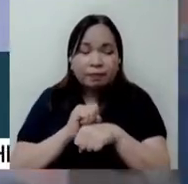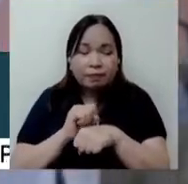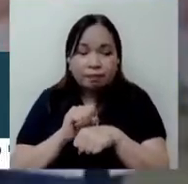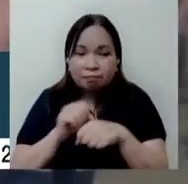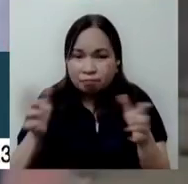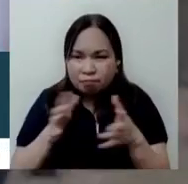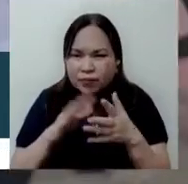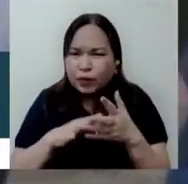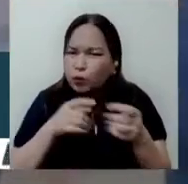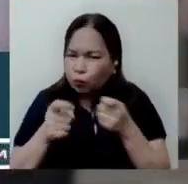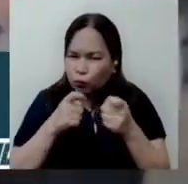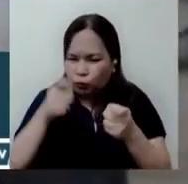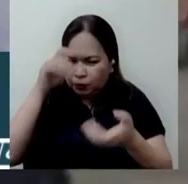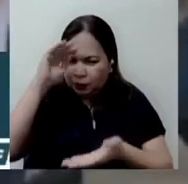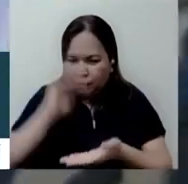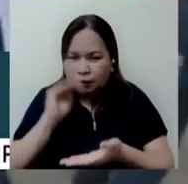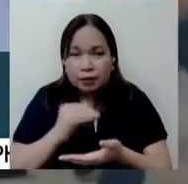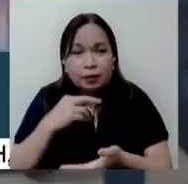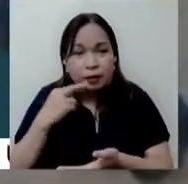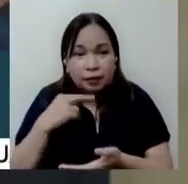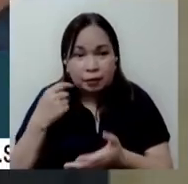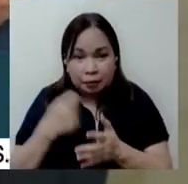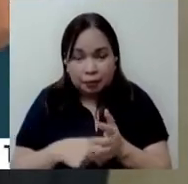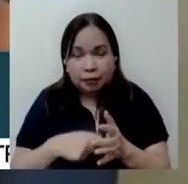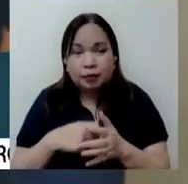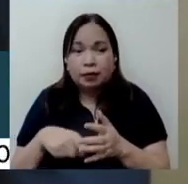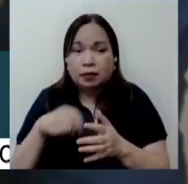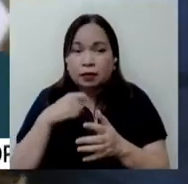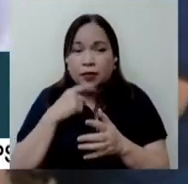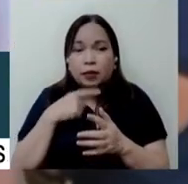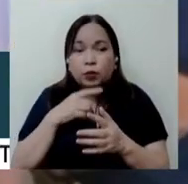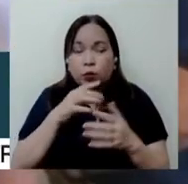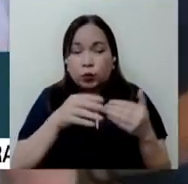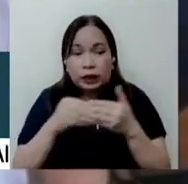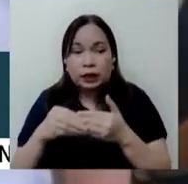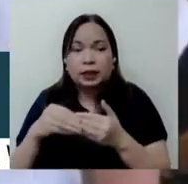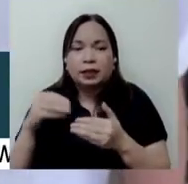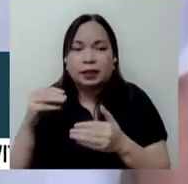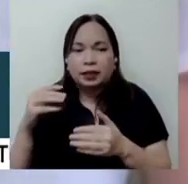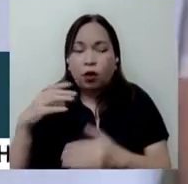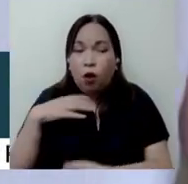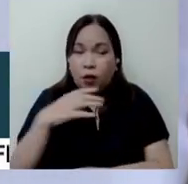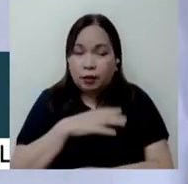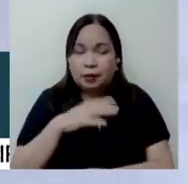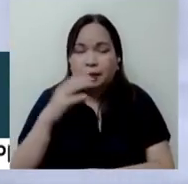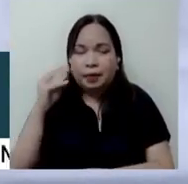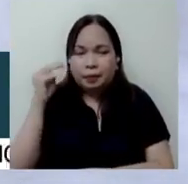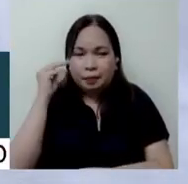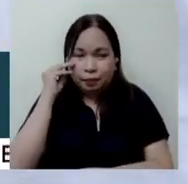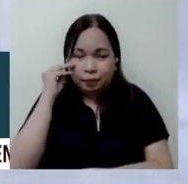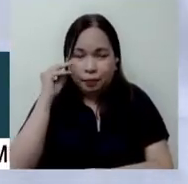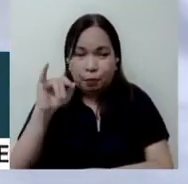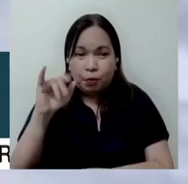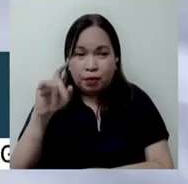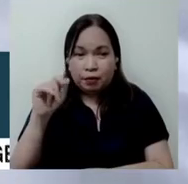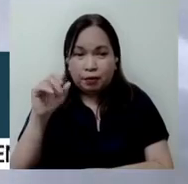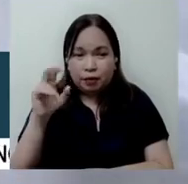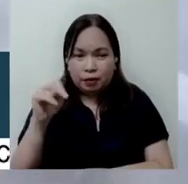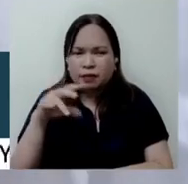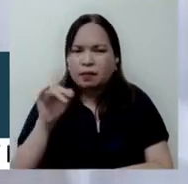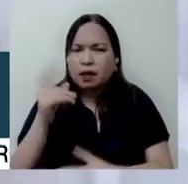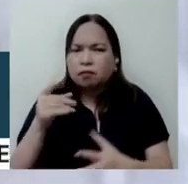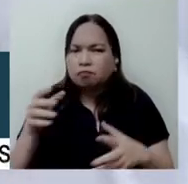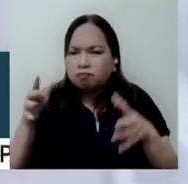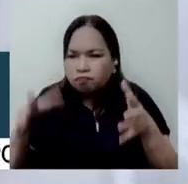of rice. The delegation was led by House Speaker Martin Romualdez himself. They found thousands of sacks of rice stored in